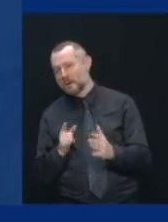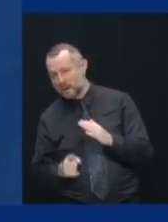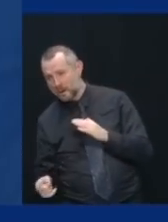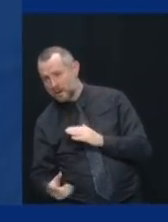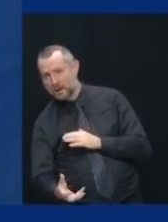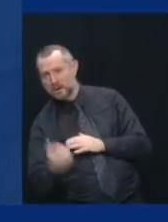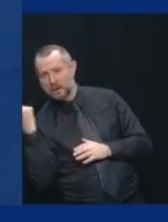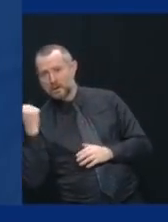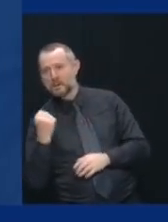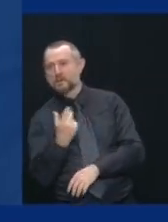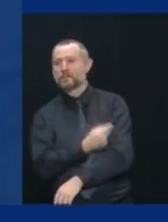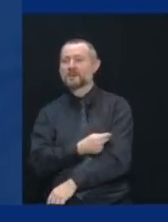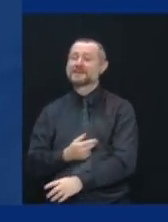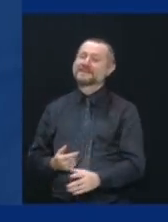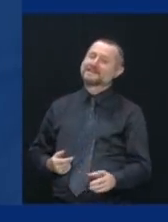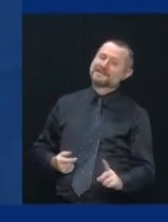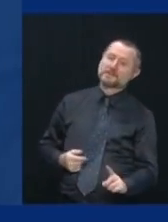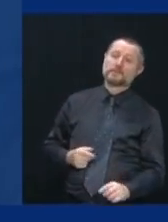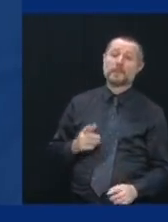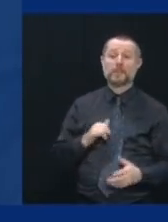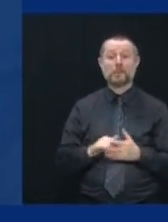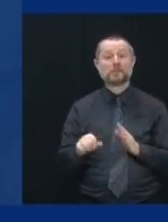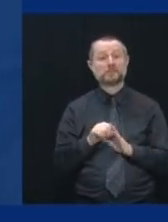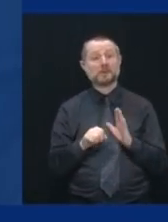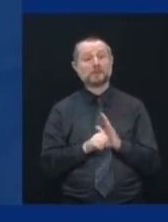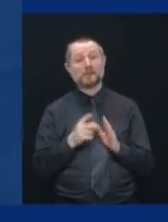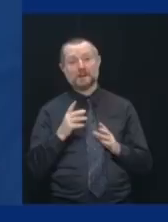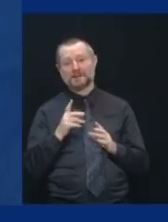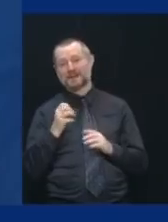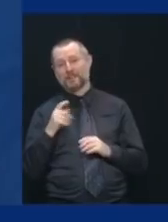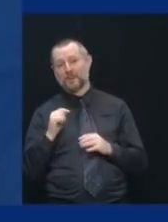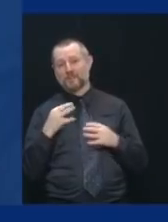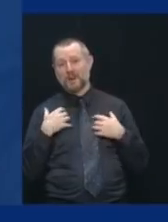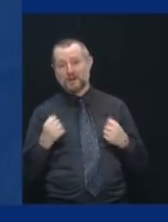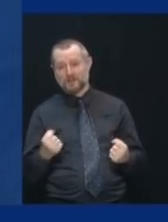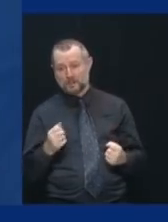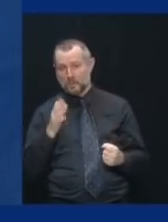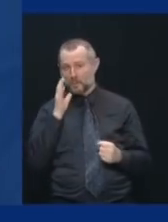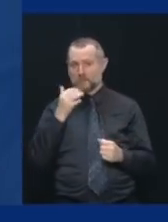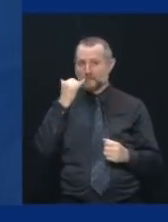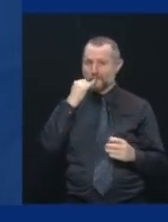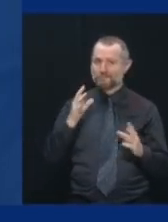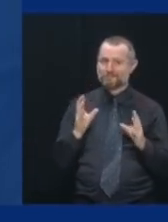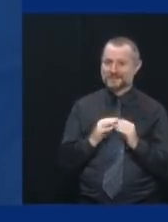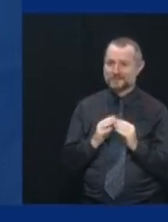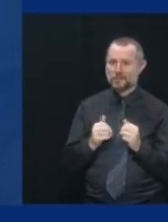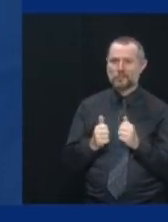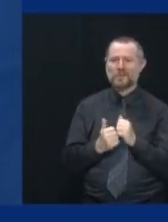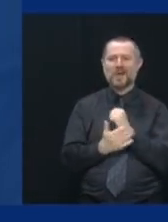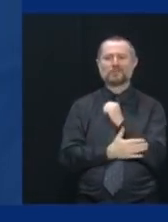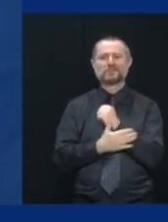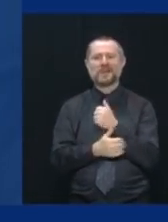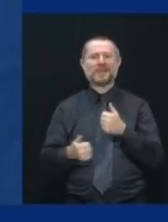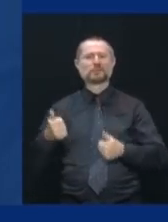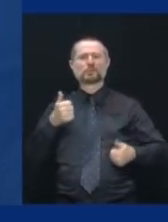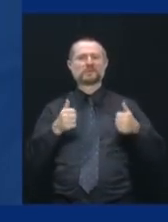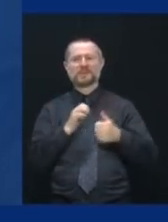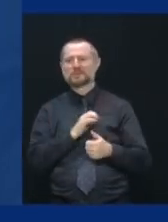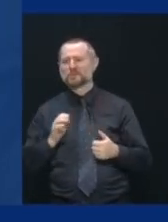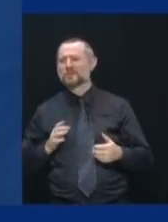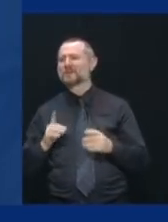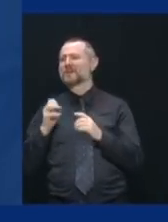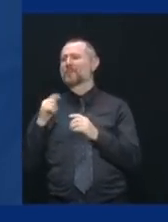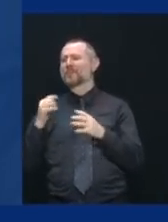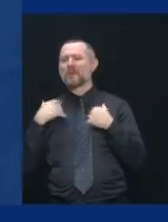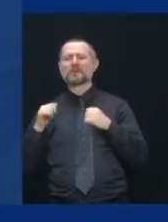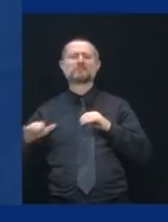State Department of Health will do a call with the county executives, local health departments to talk through and explain the comorbidity validation